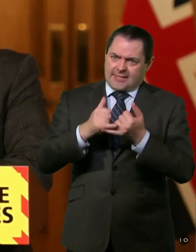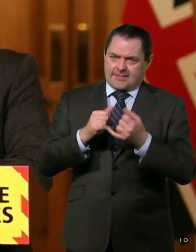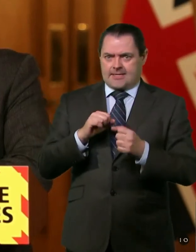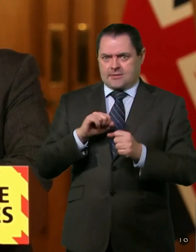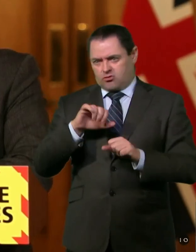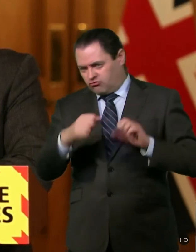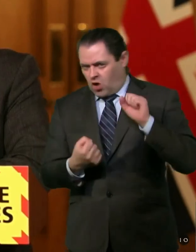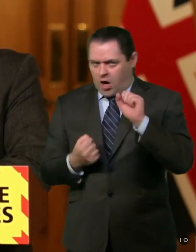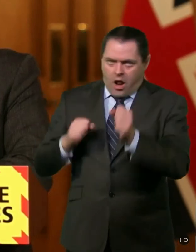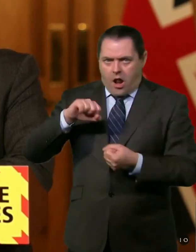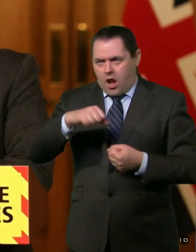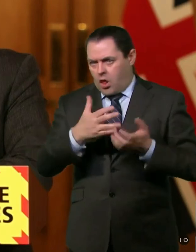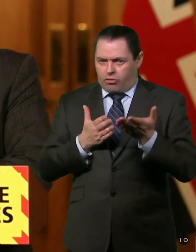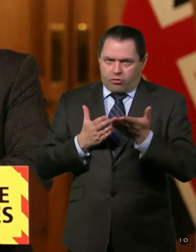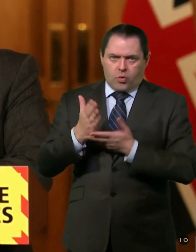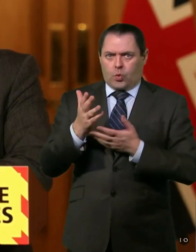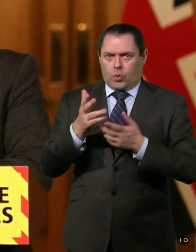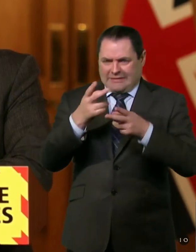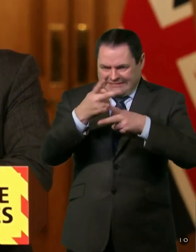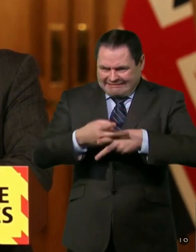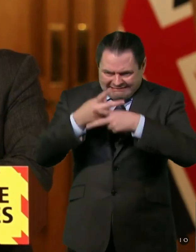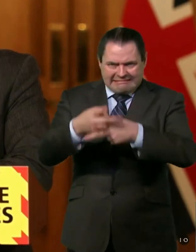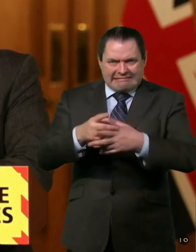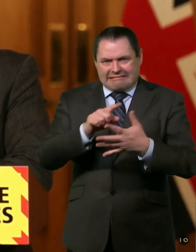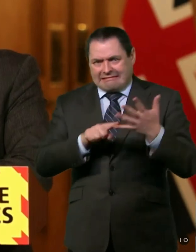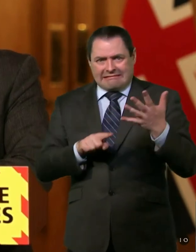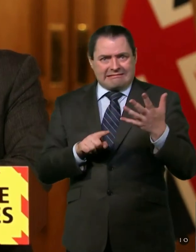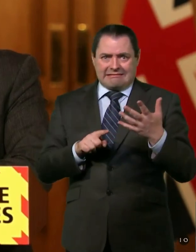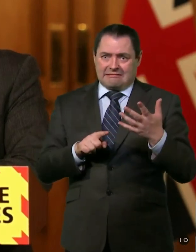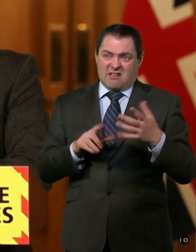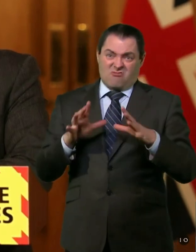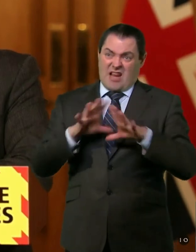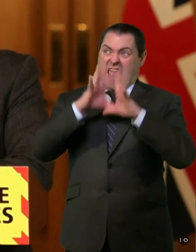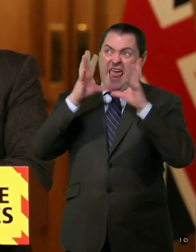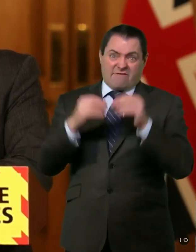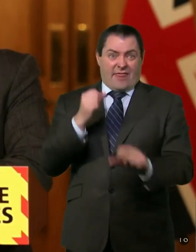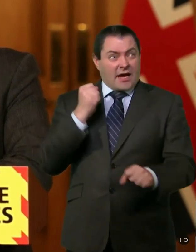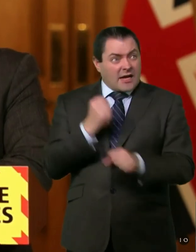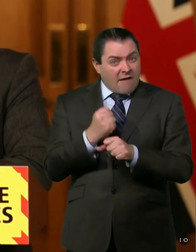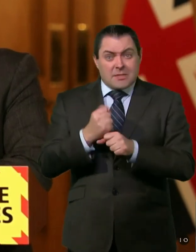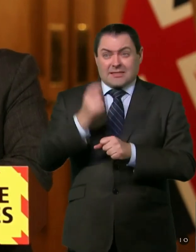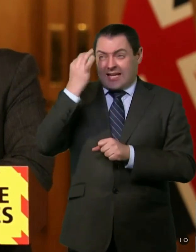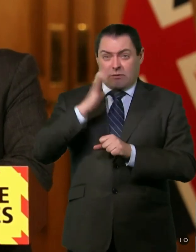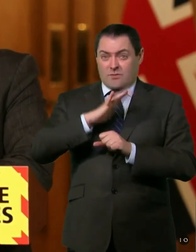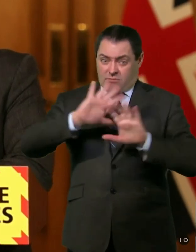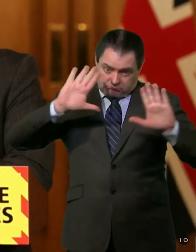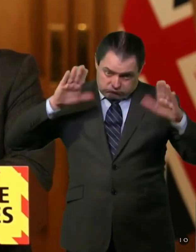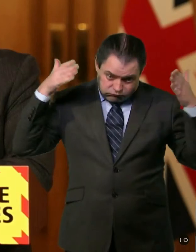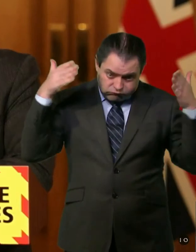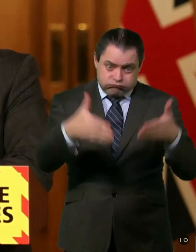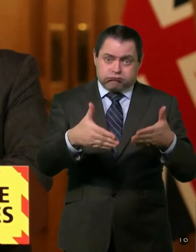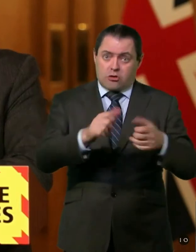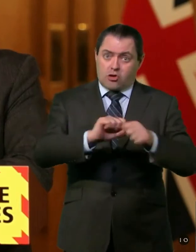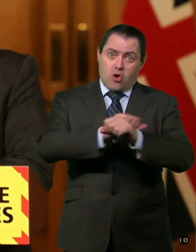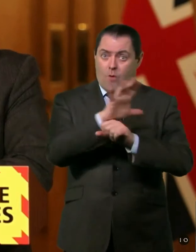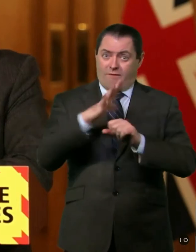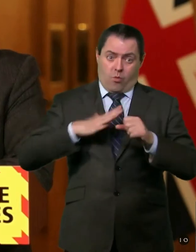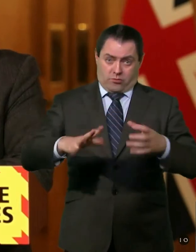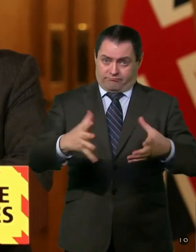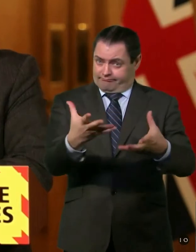British officialdom really fighting to control and defeat coronavirus. I don't think it's the right use